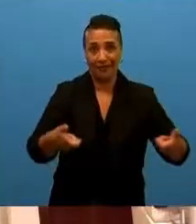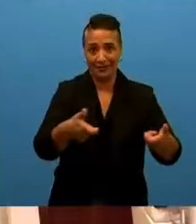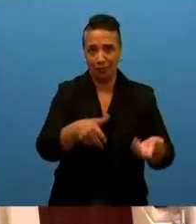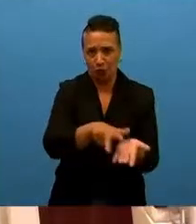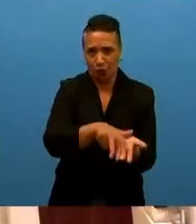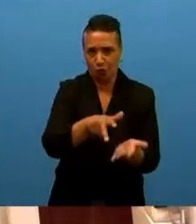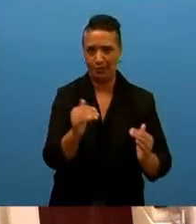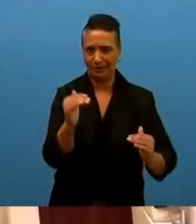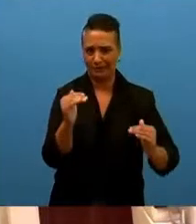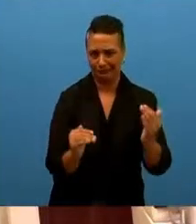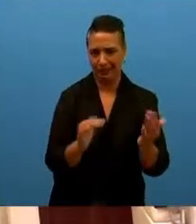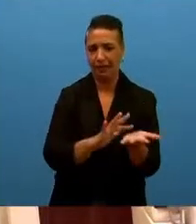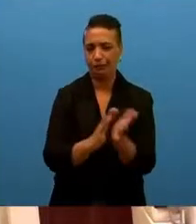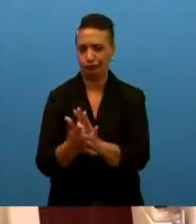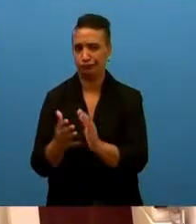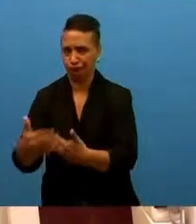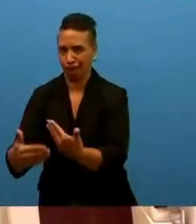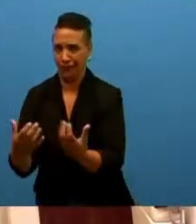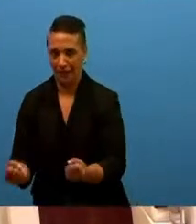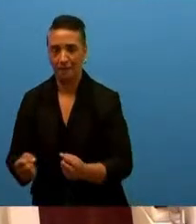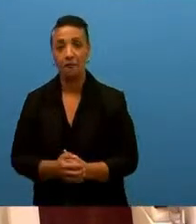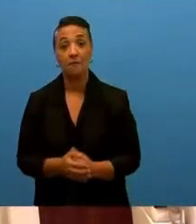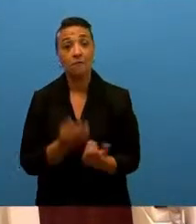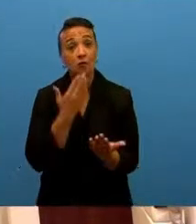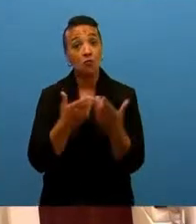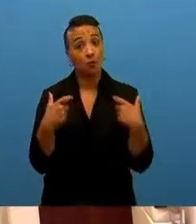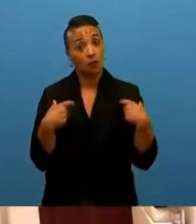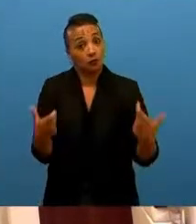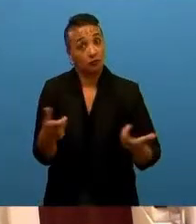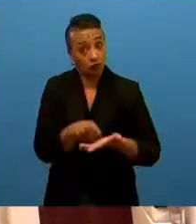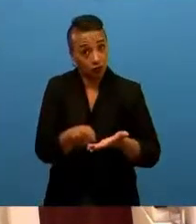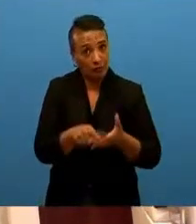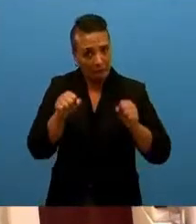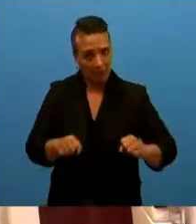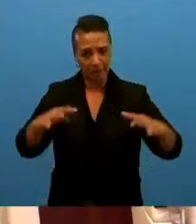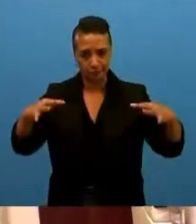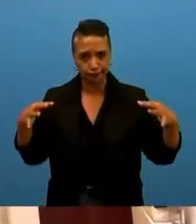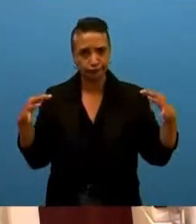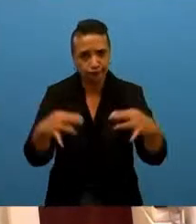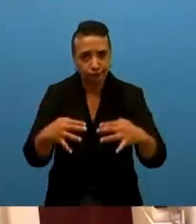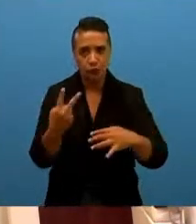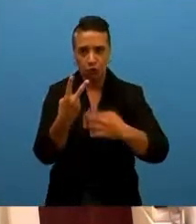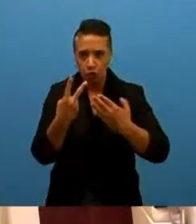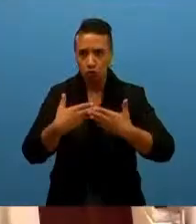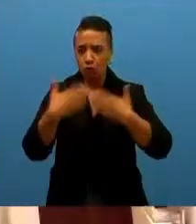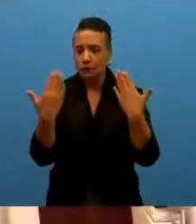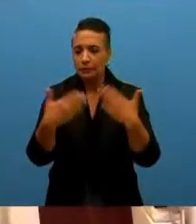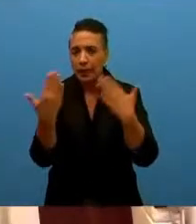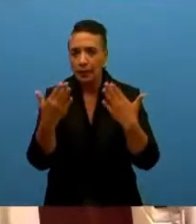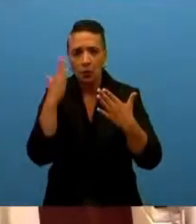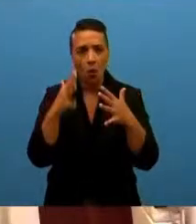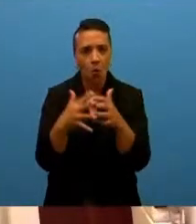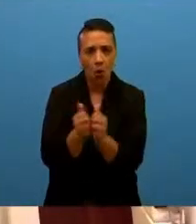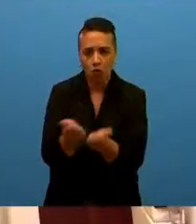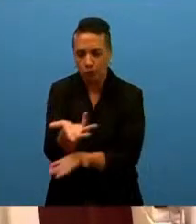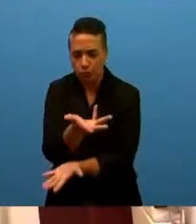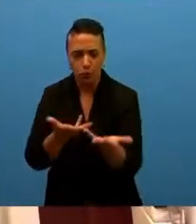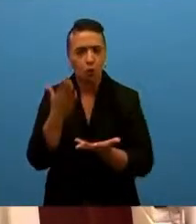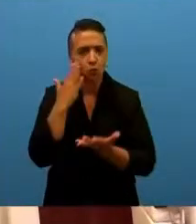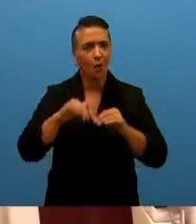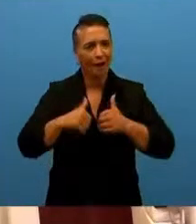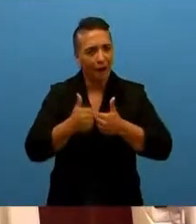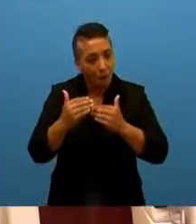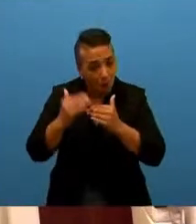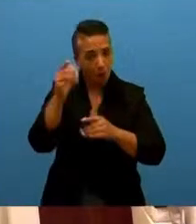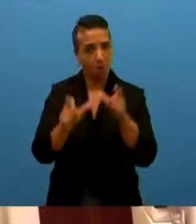It proposed that the Secretary General convene a 2-day expert workshop on enhanced participation in